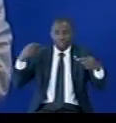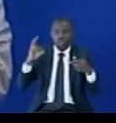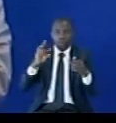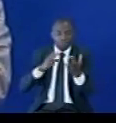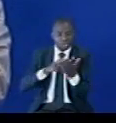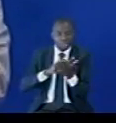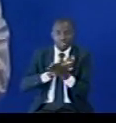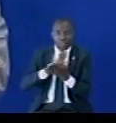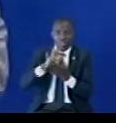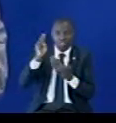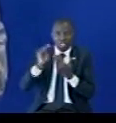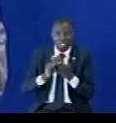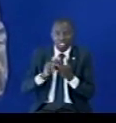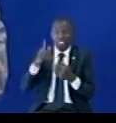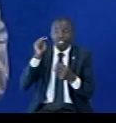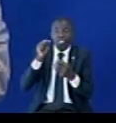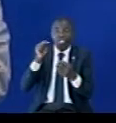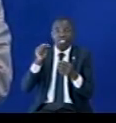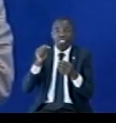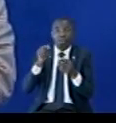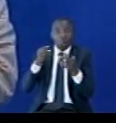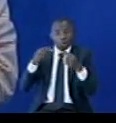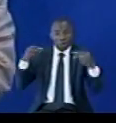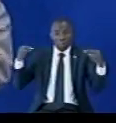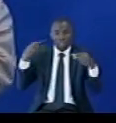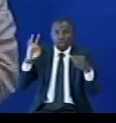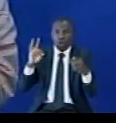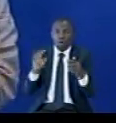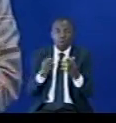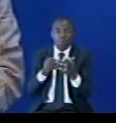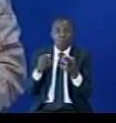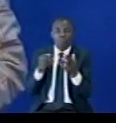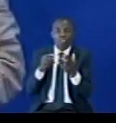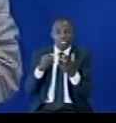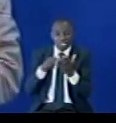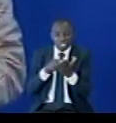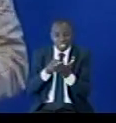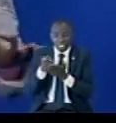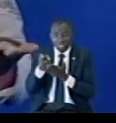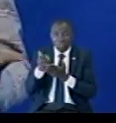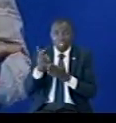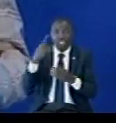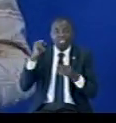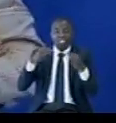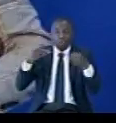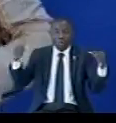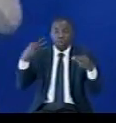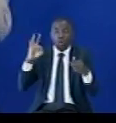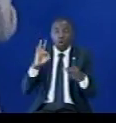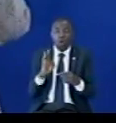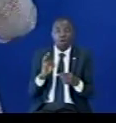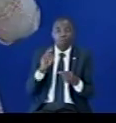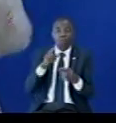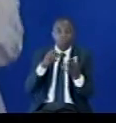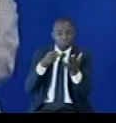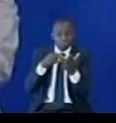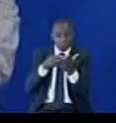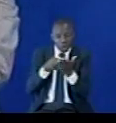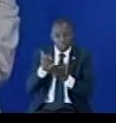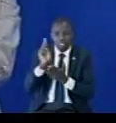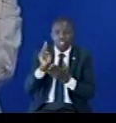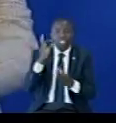the opposite of innocence, the opposite of honesty, if your